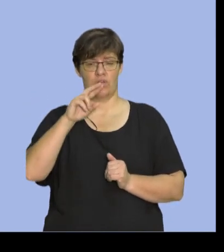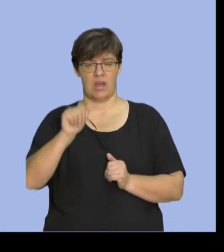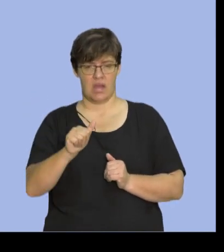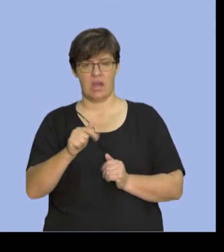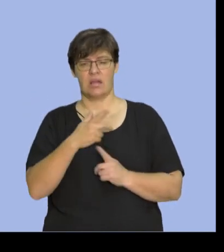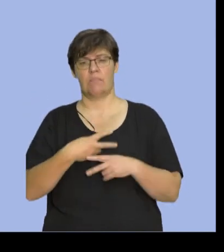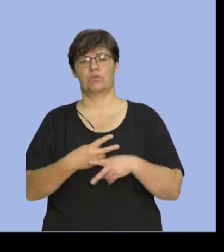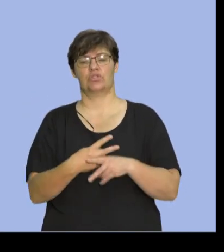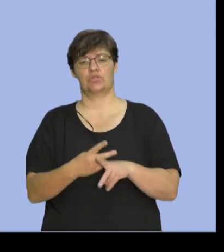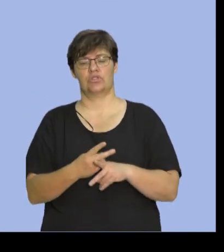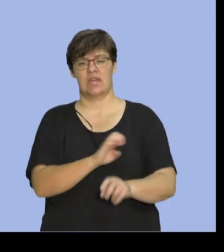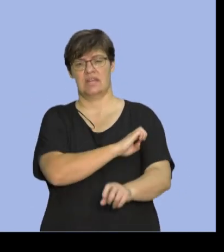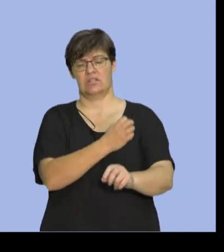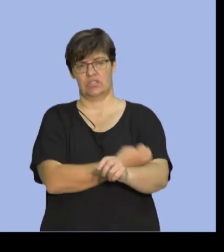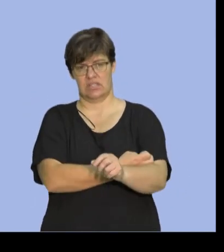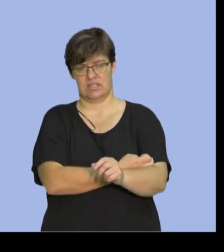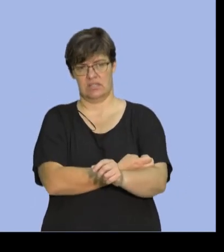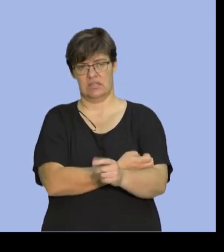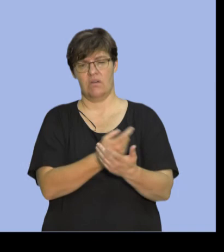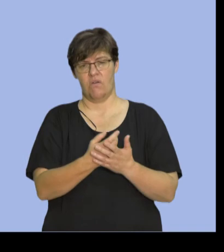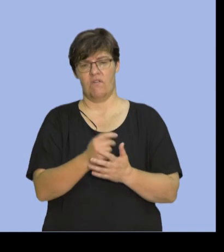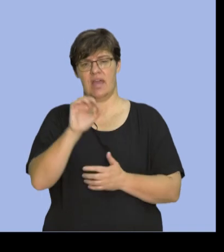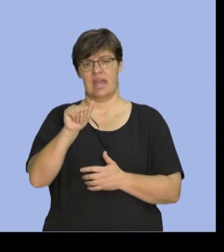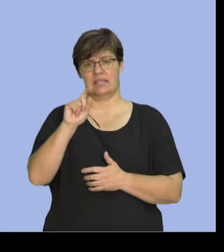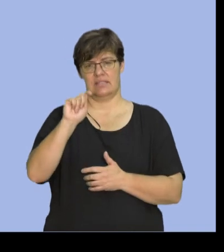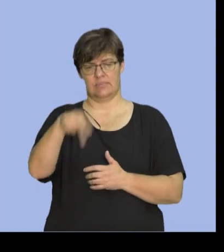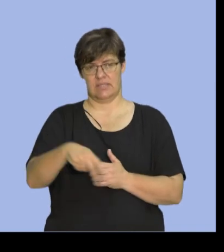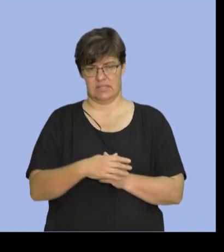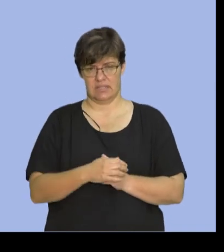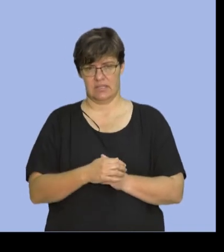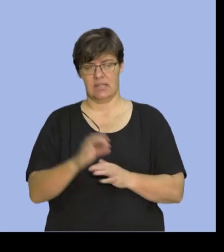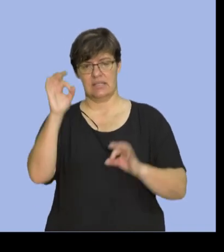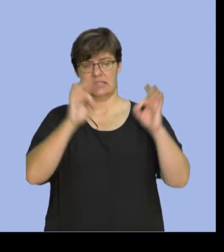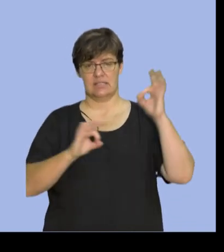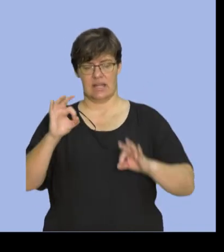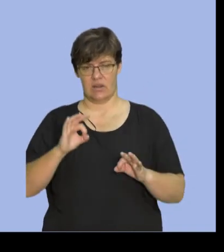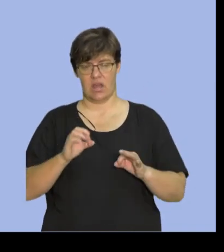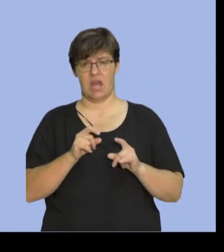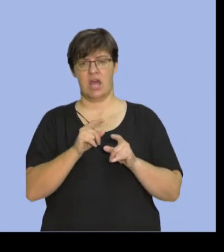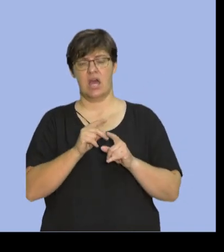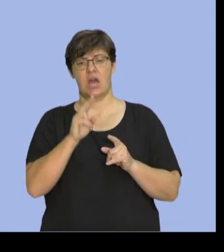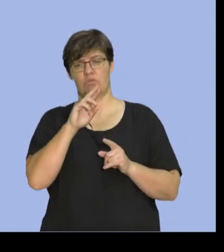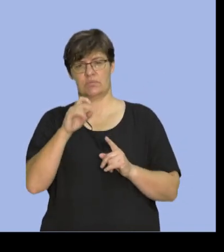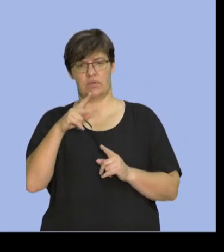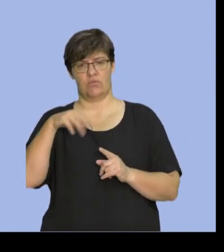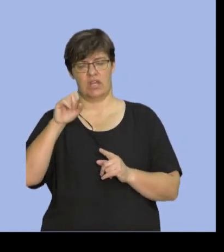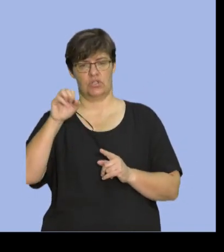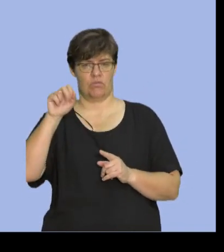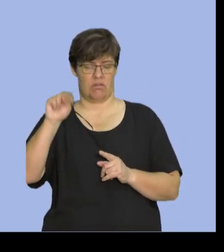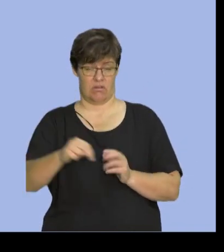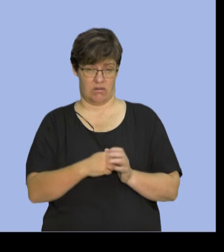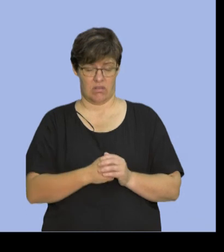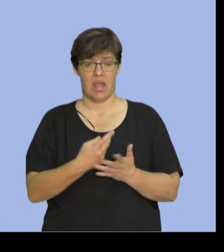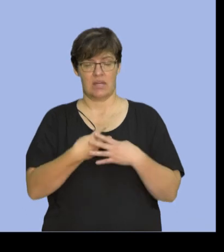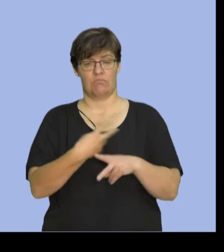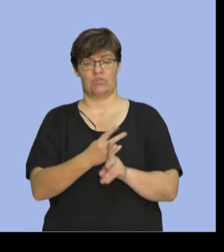producing energy in the form of ATP during cellular respiration. So that is for cellular respiration and the production